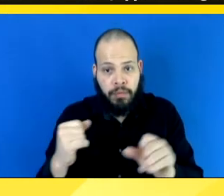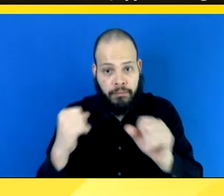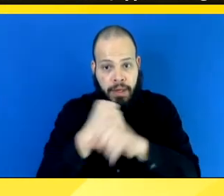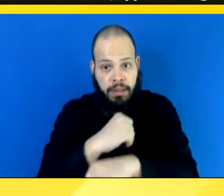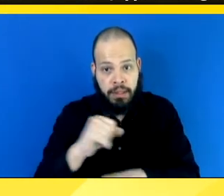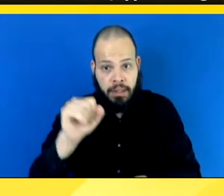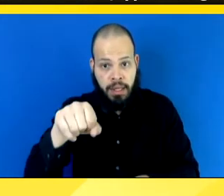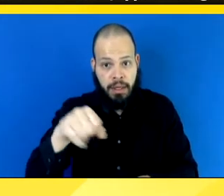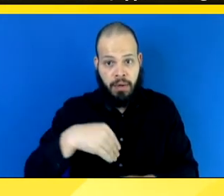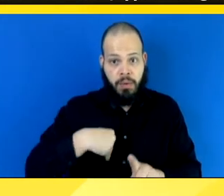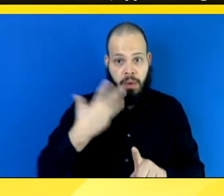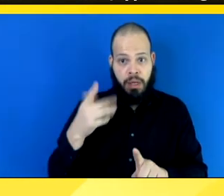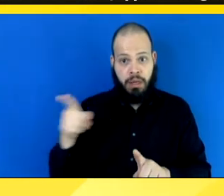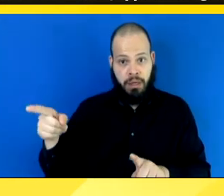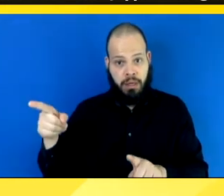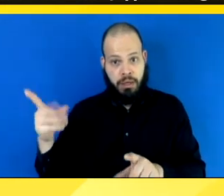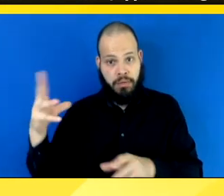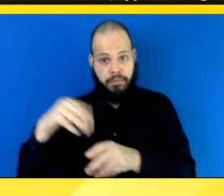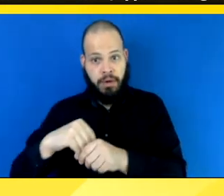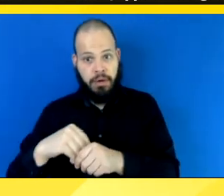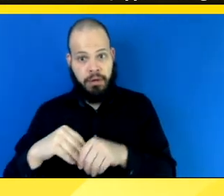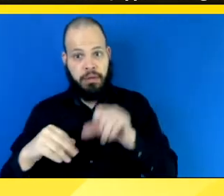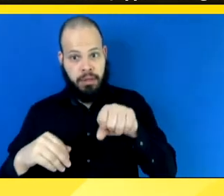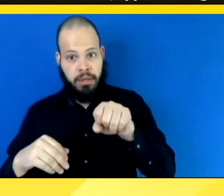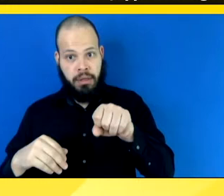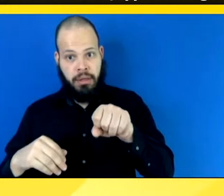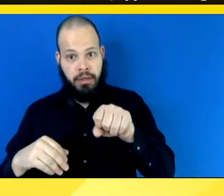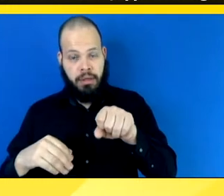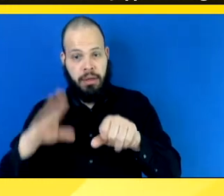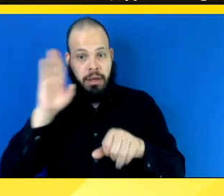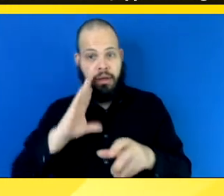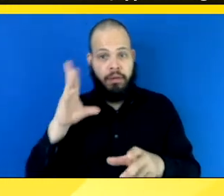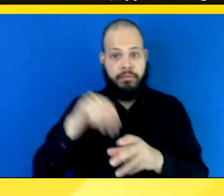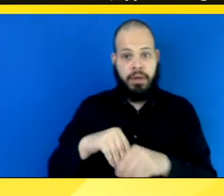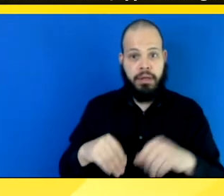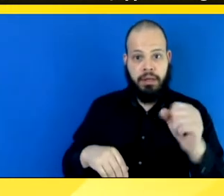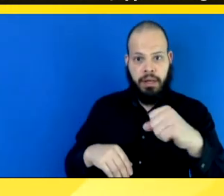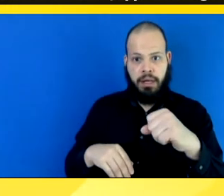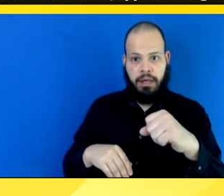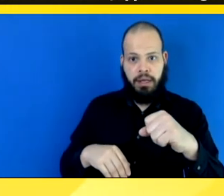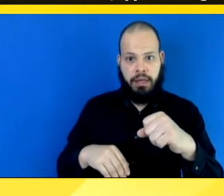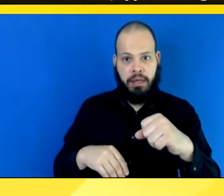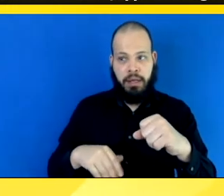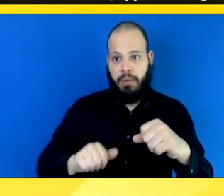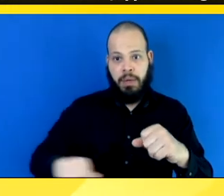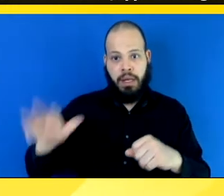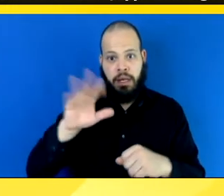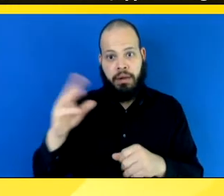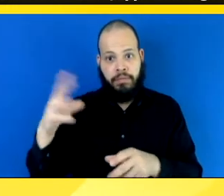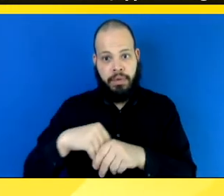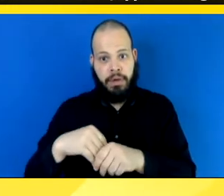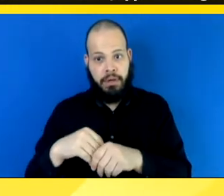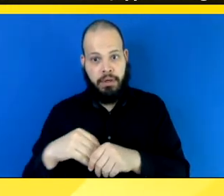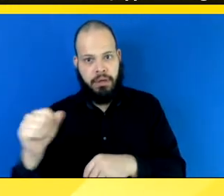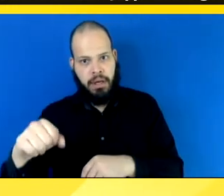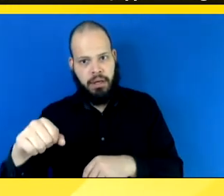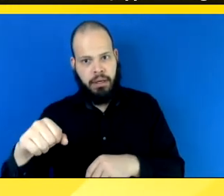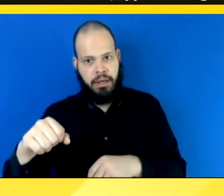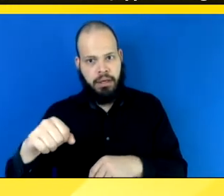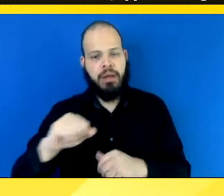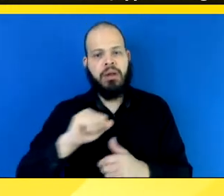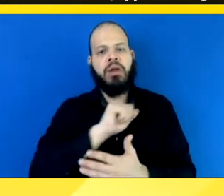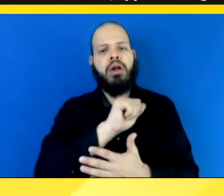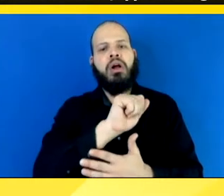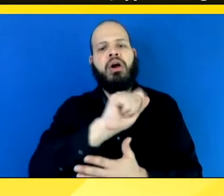people organizing? Yes, yes. Do you have Asian people organizing? Yes, yes. I want the nation to hear that. Yes. Particularly as we come